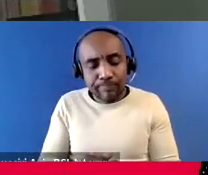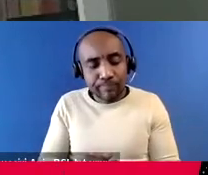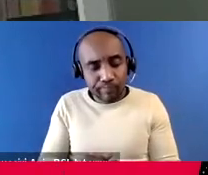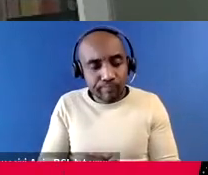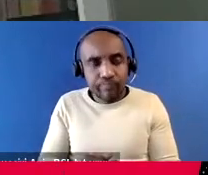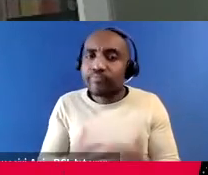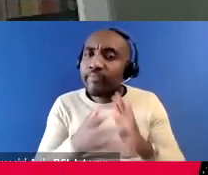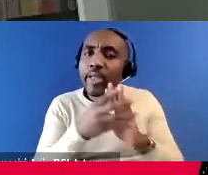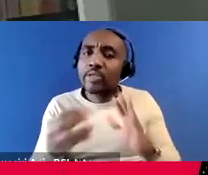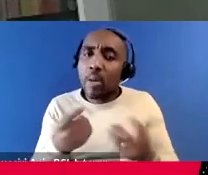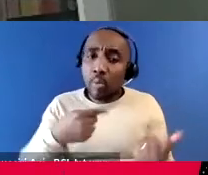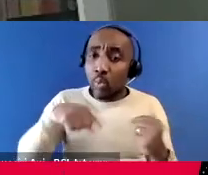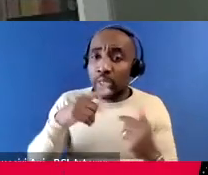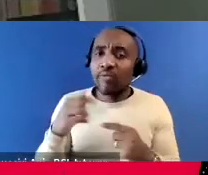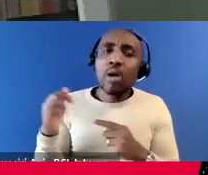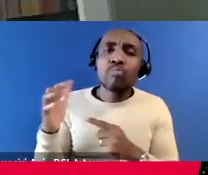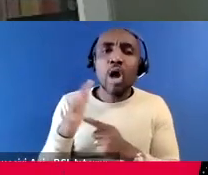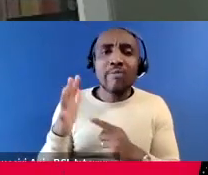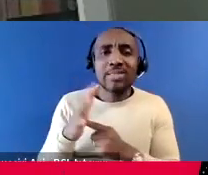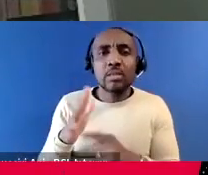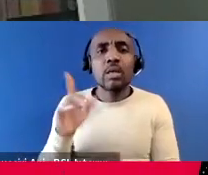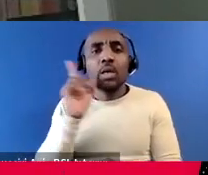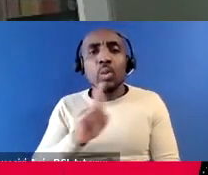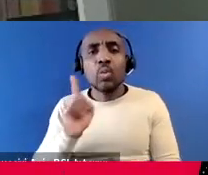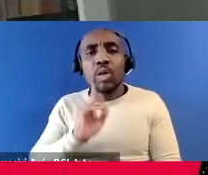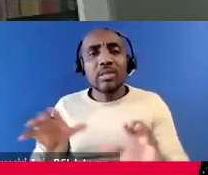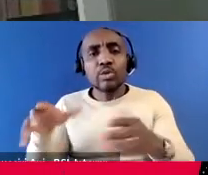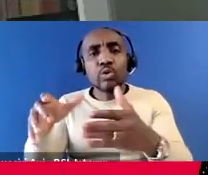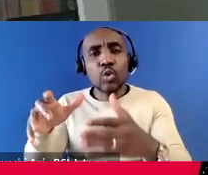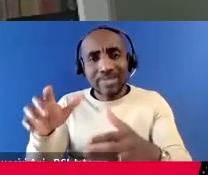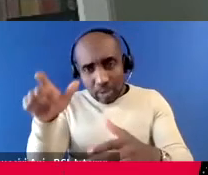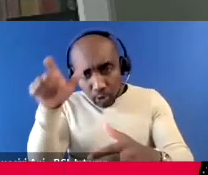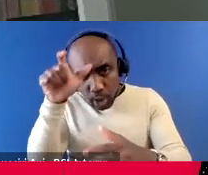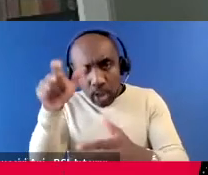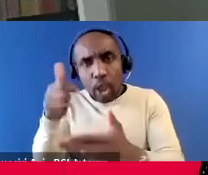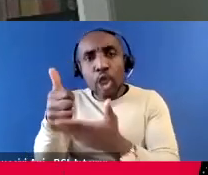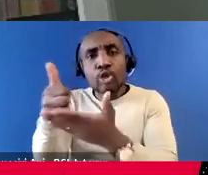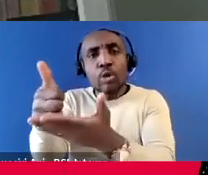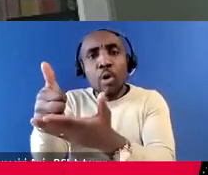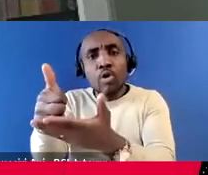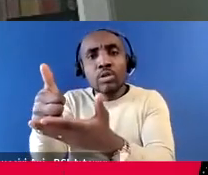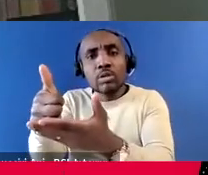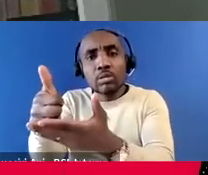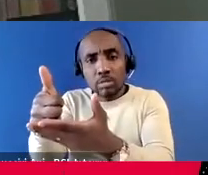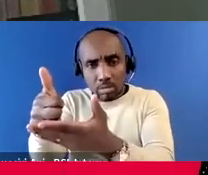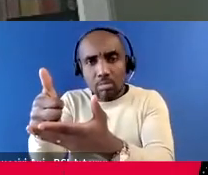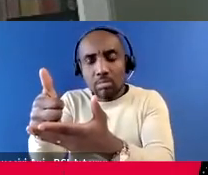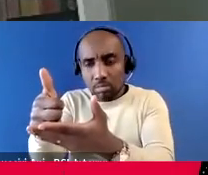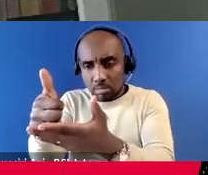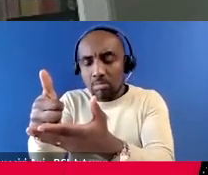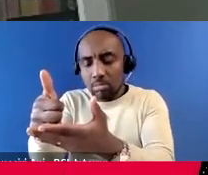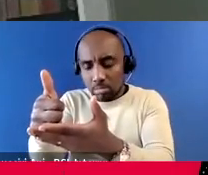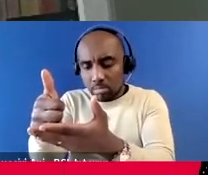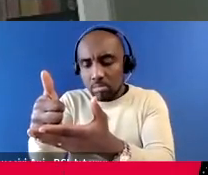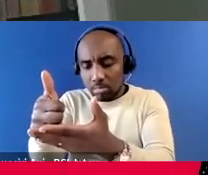UK. We've connected Academics for Peace, have done lots of work against war. We've